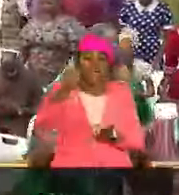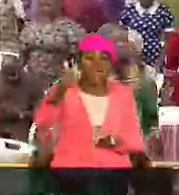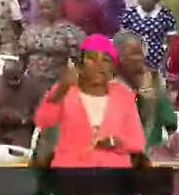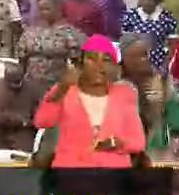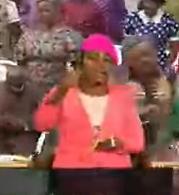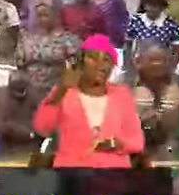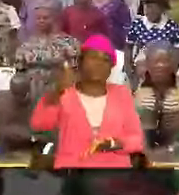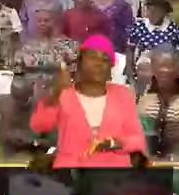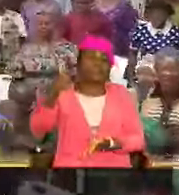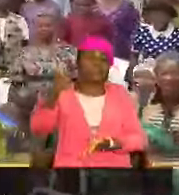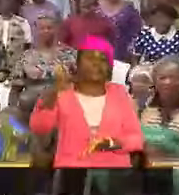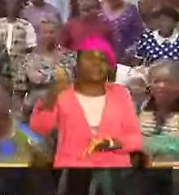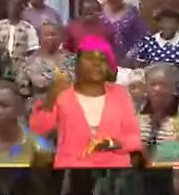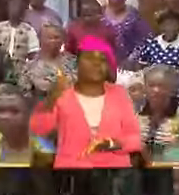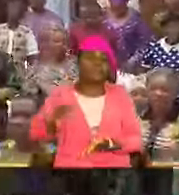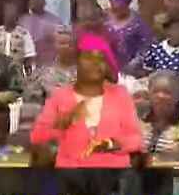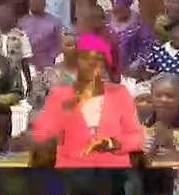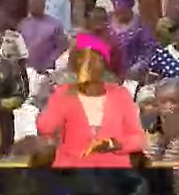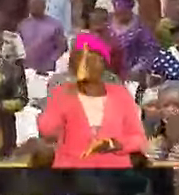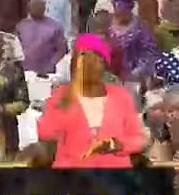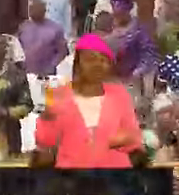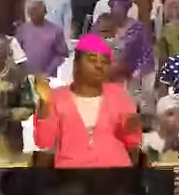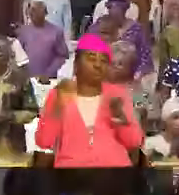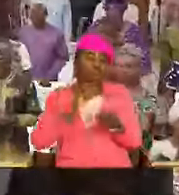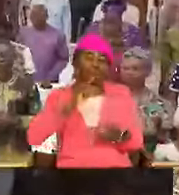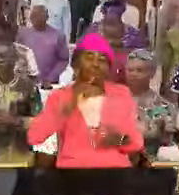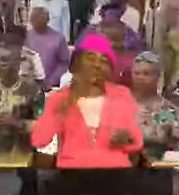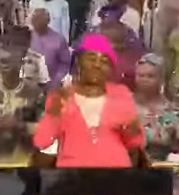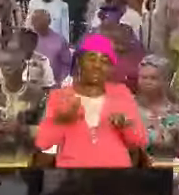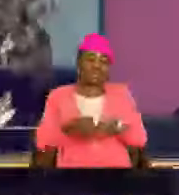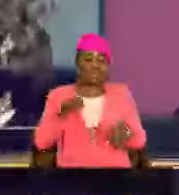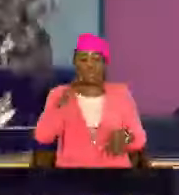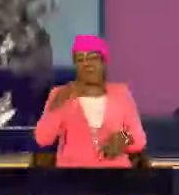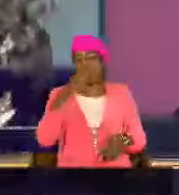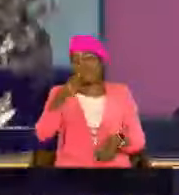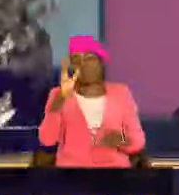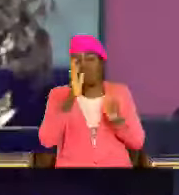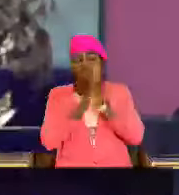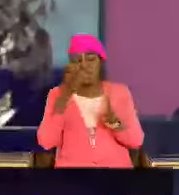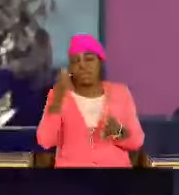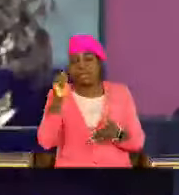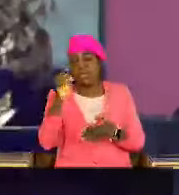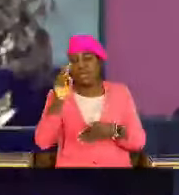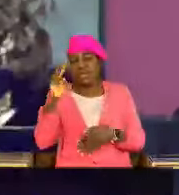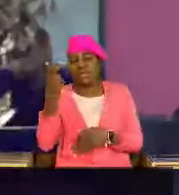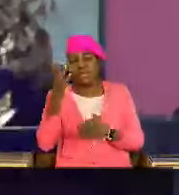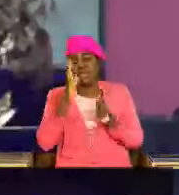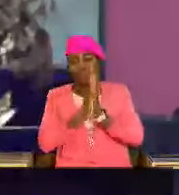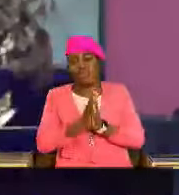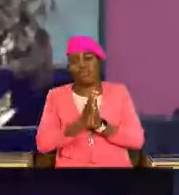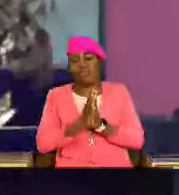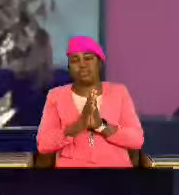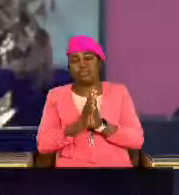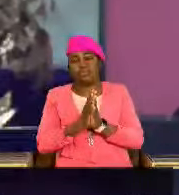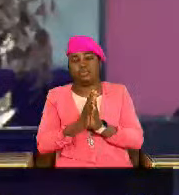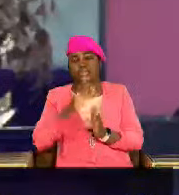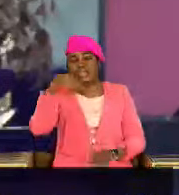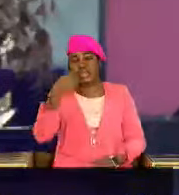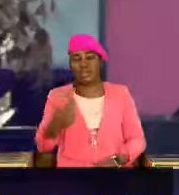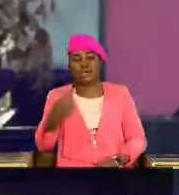pray be more aggressive as you pray the second one say